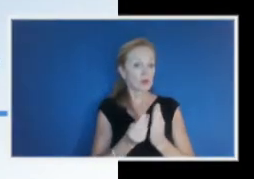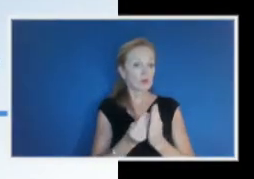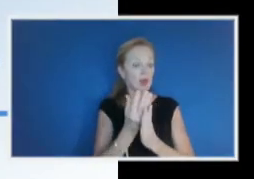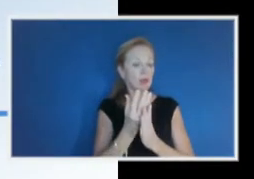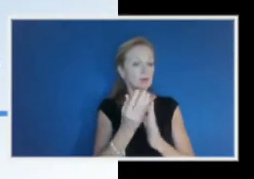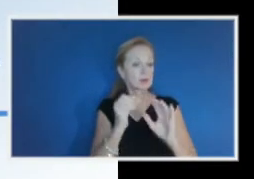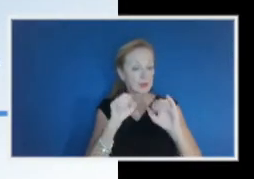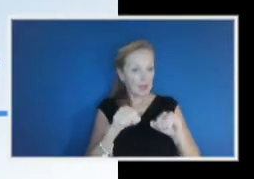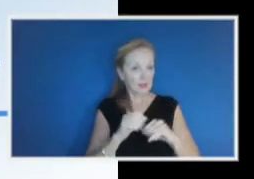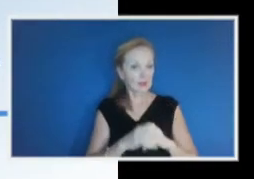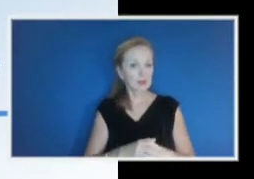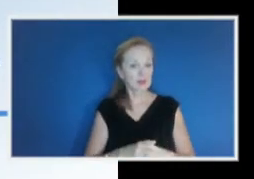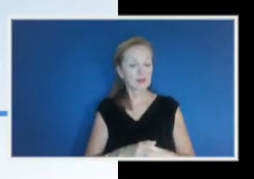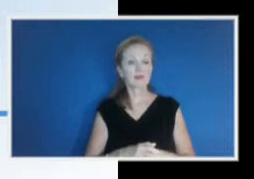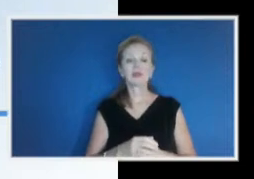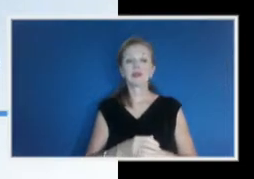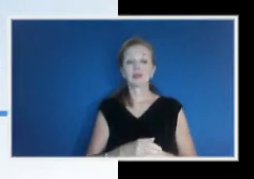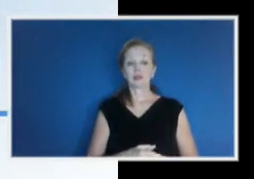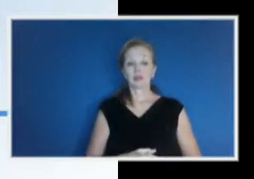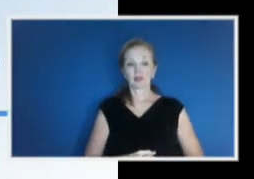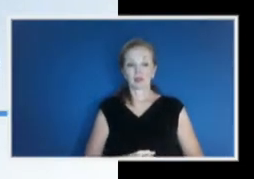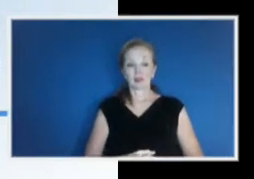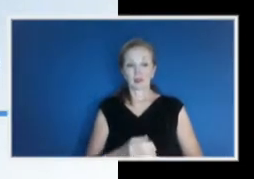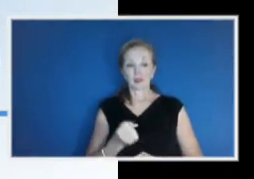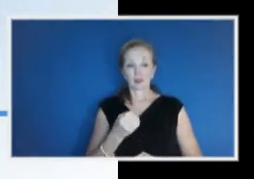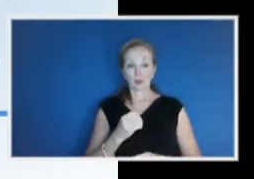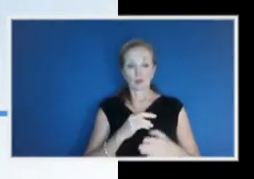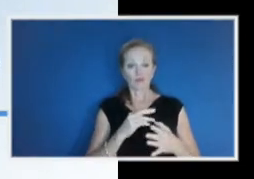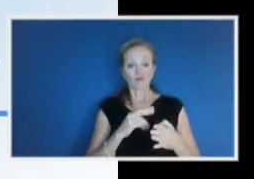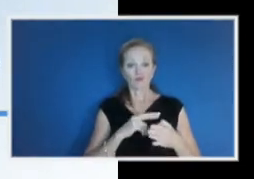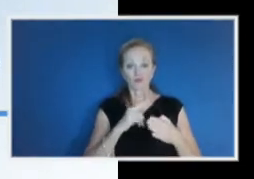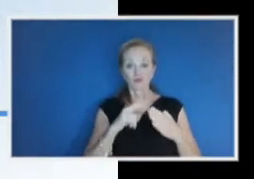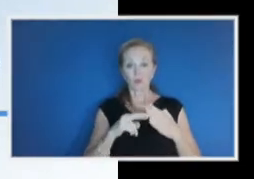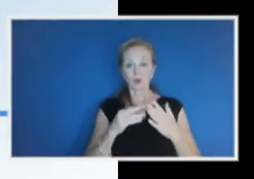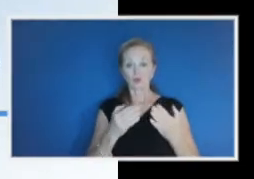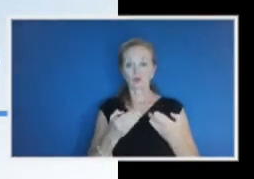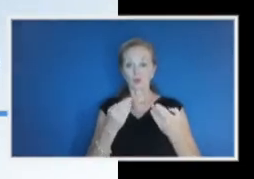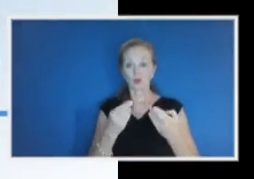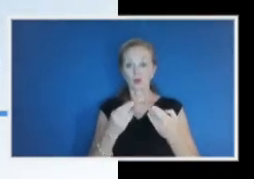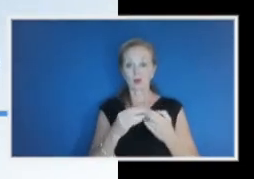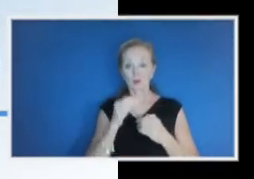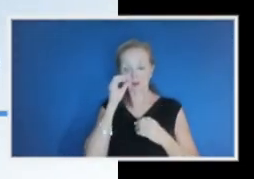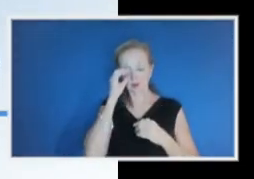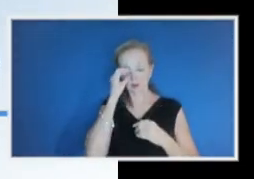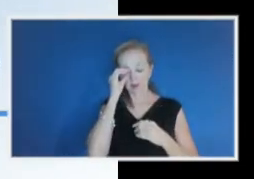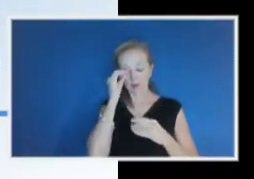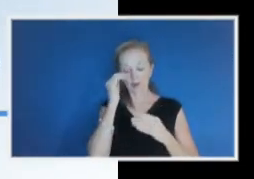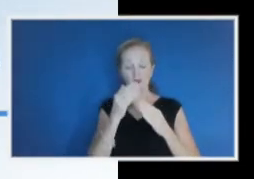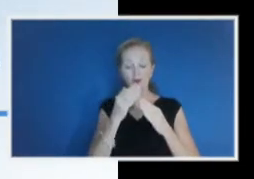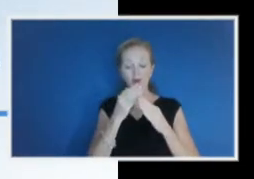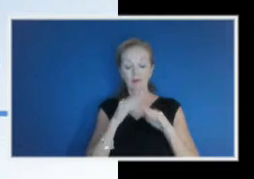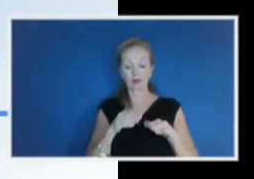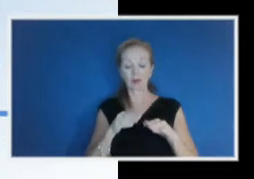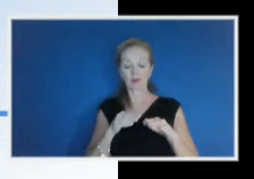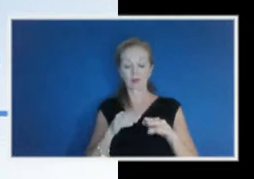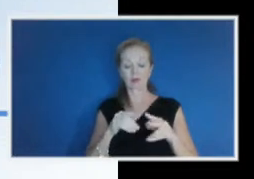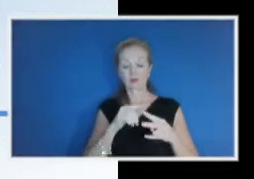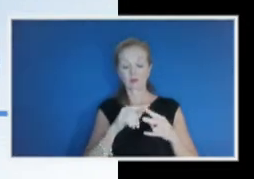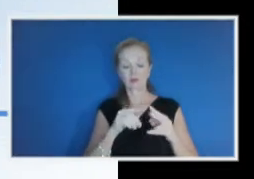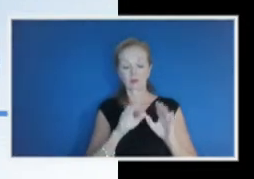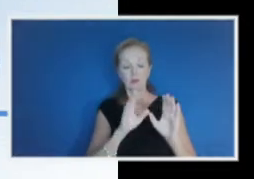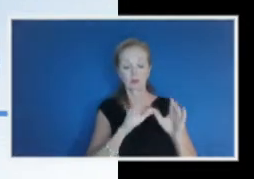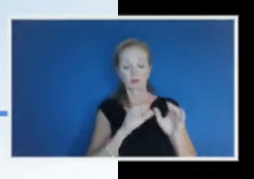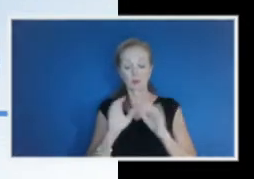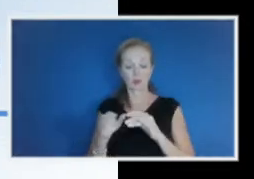So those are our findings. And turning now to our recommendations, we divided those into two basic types. The first are race and gender